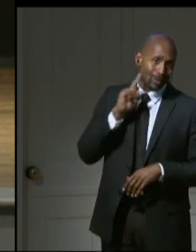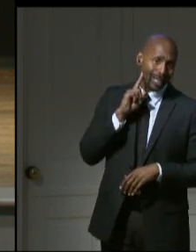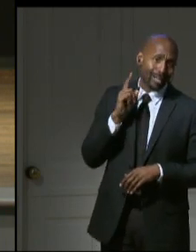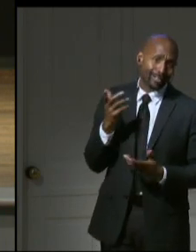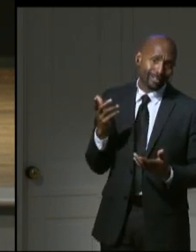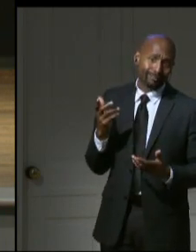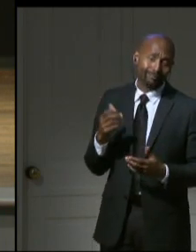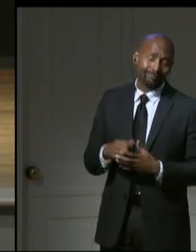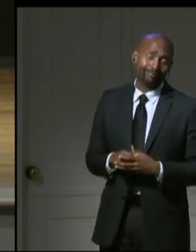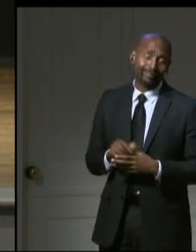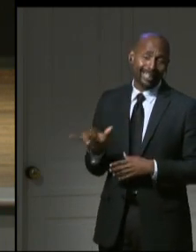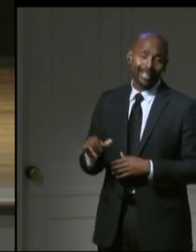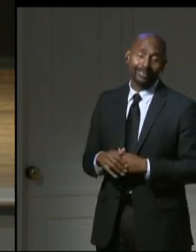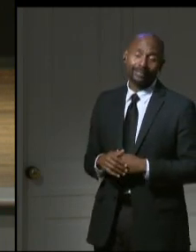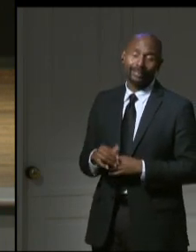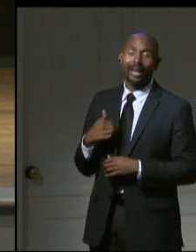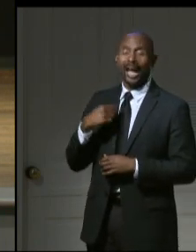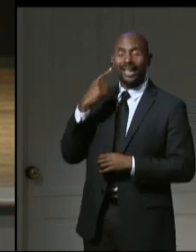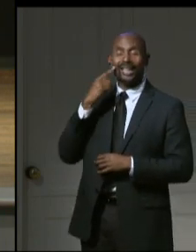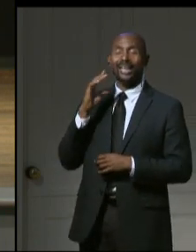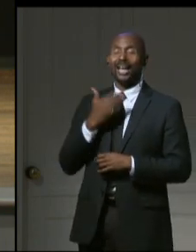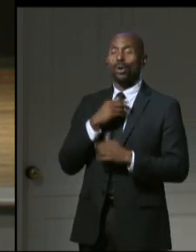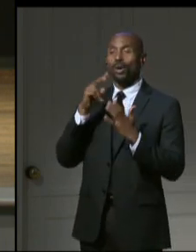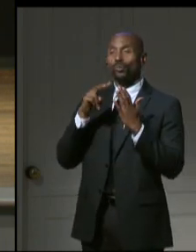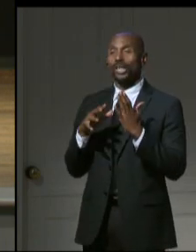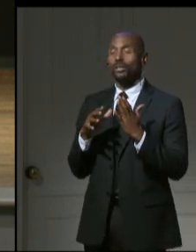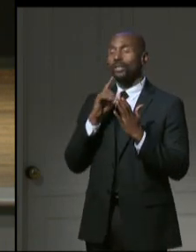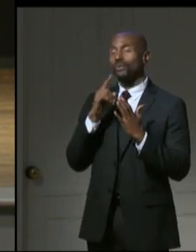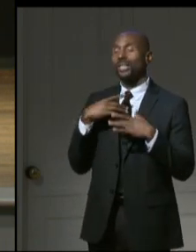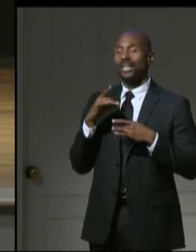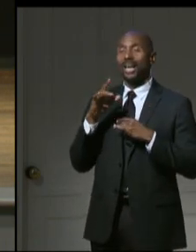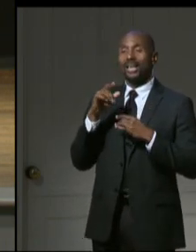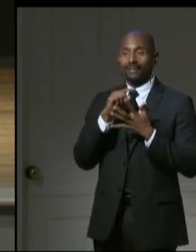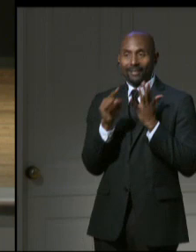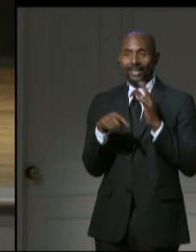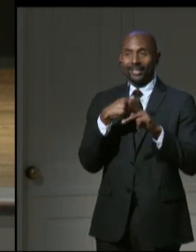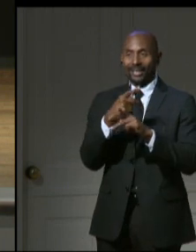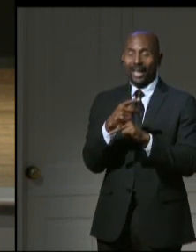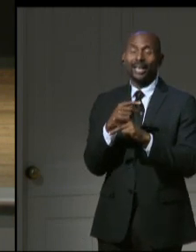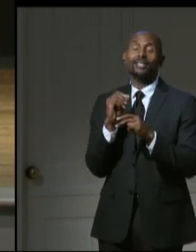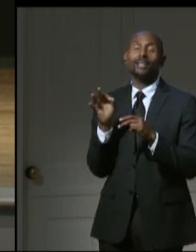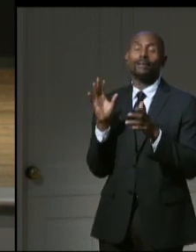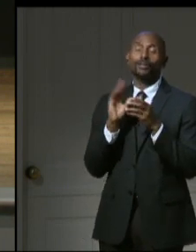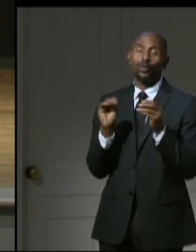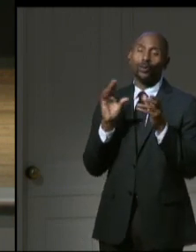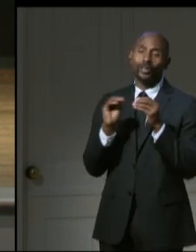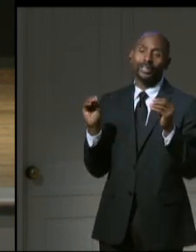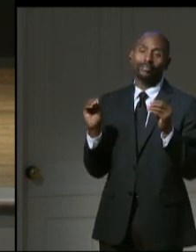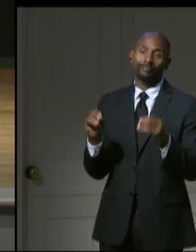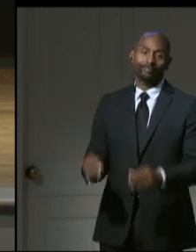Yeah, I think our readers really like these kinds of stories.